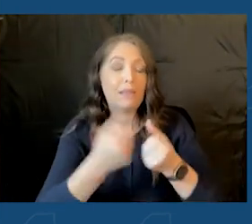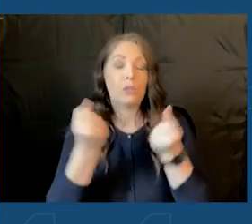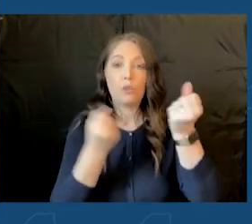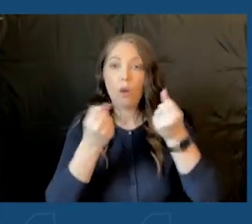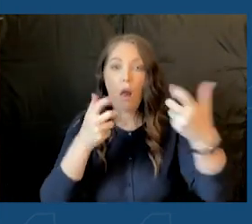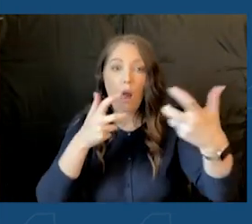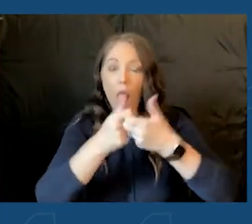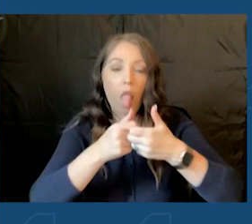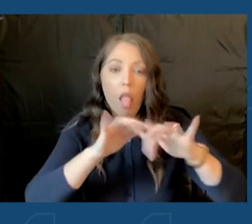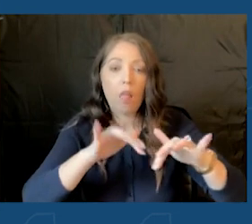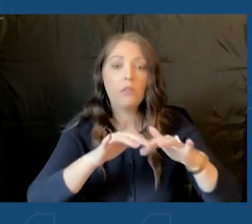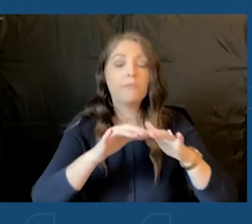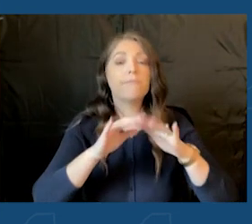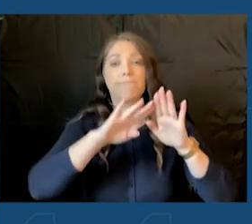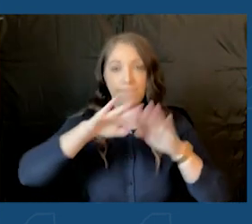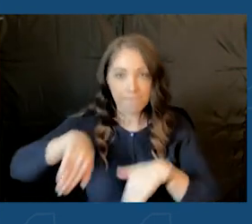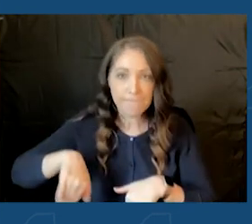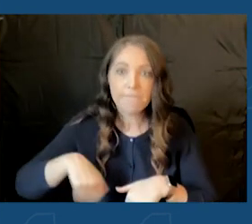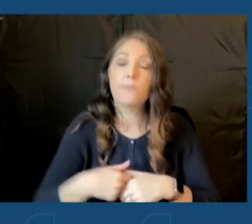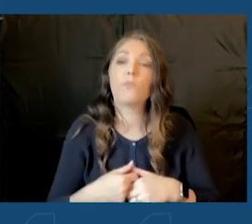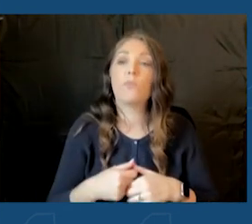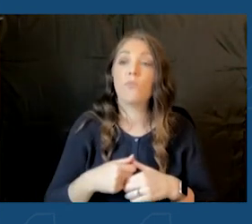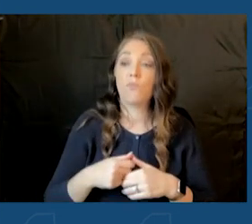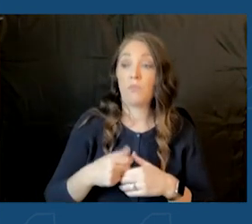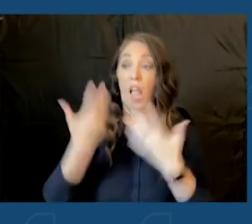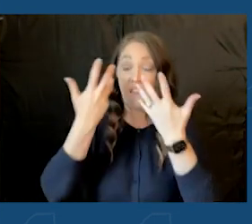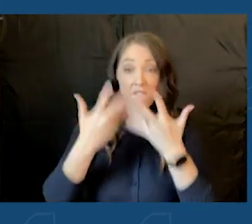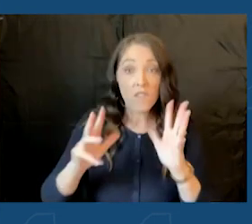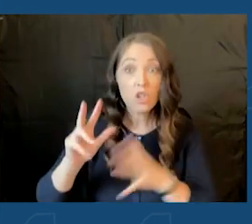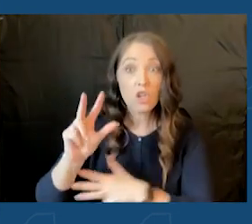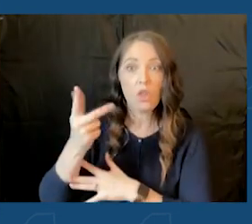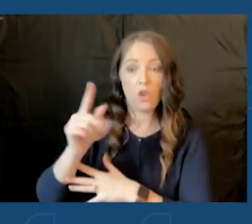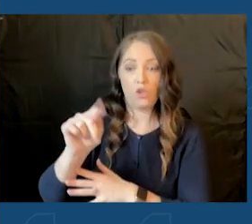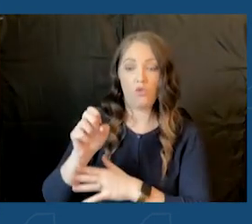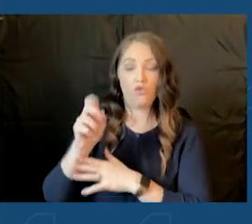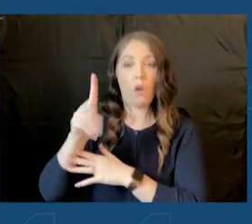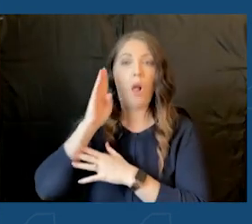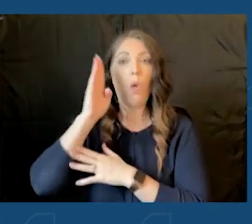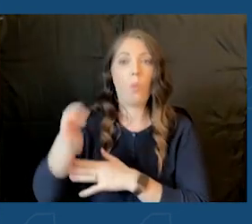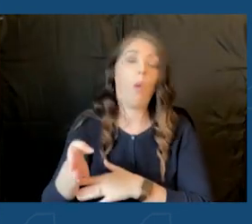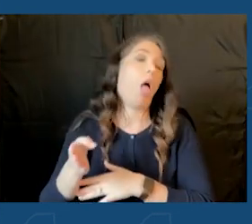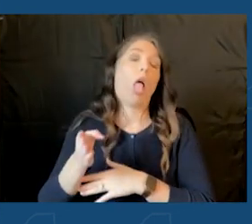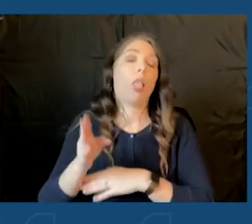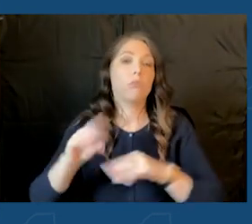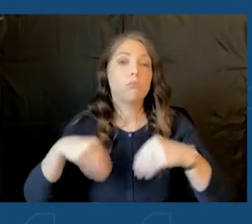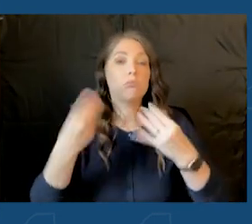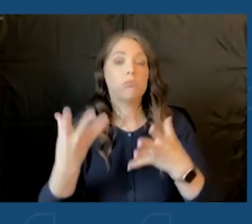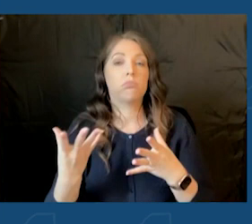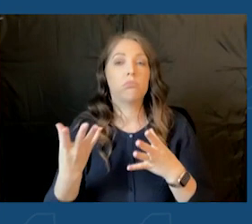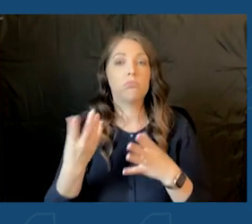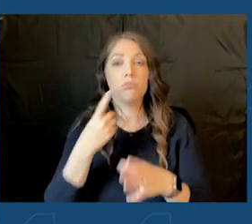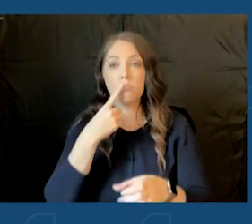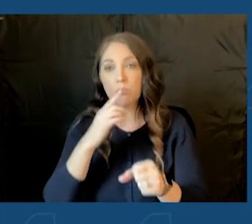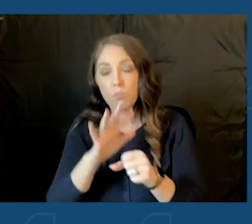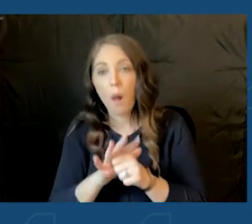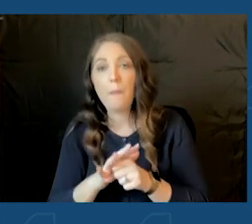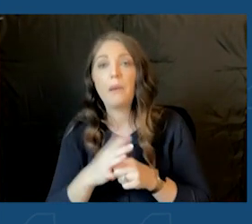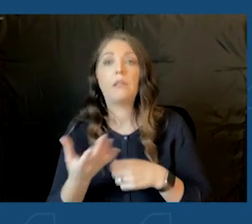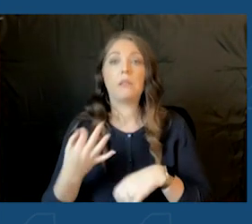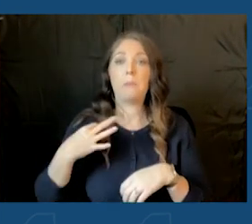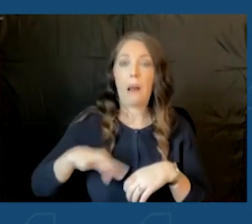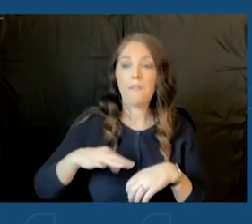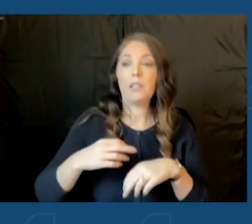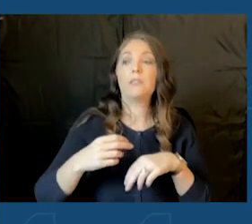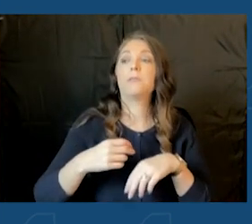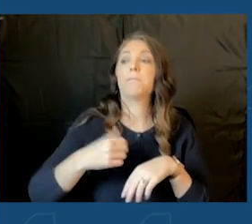And once it is finished, Third Track will help deliver on the great promised benefit of more frequent Long Island Railroad service in both